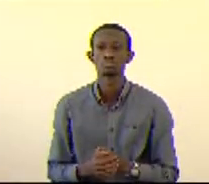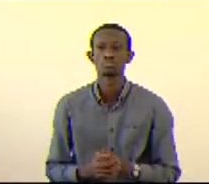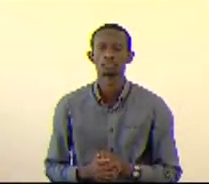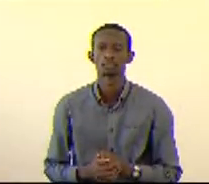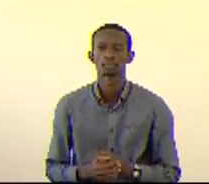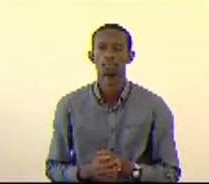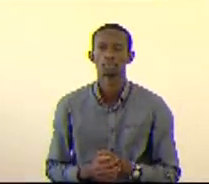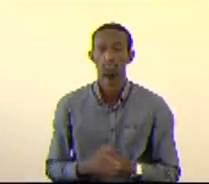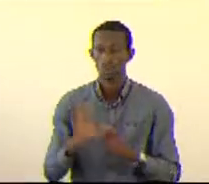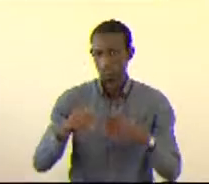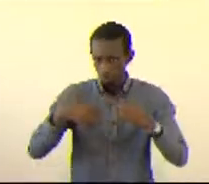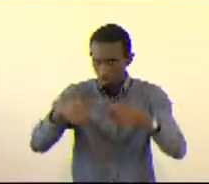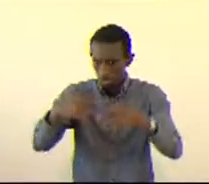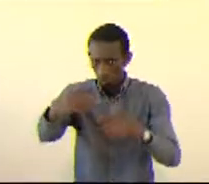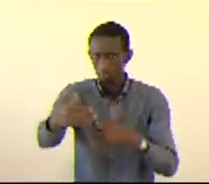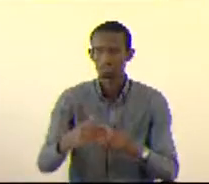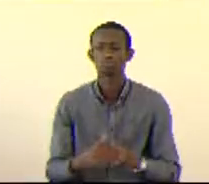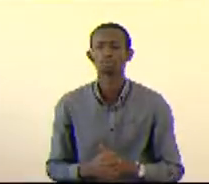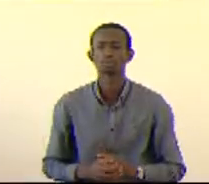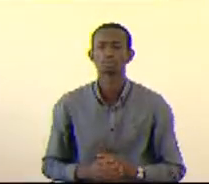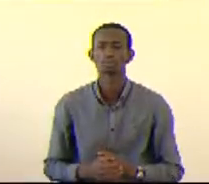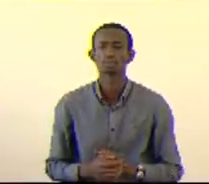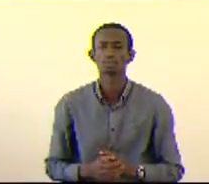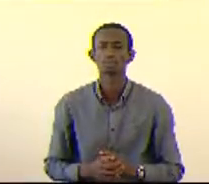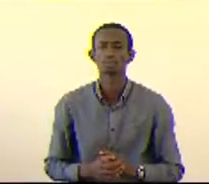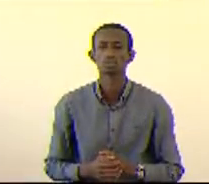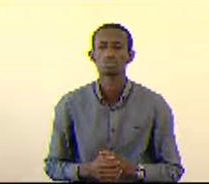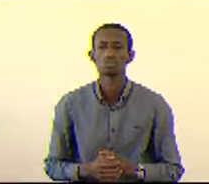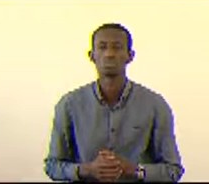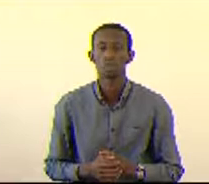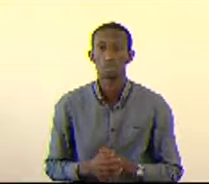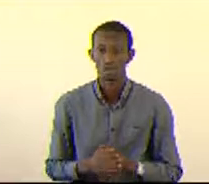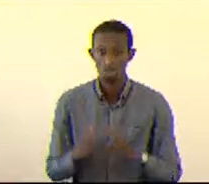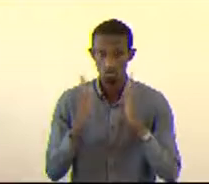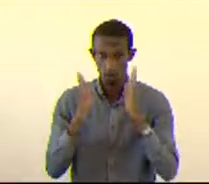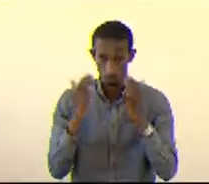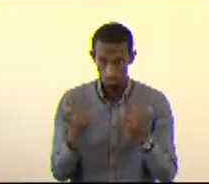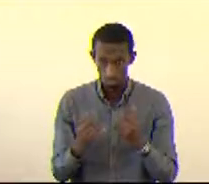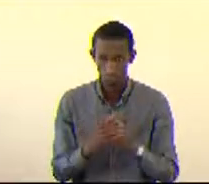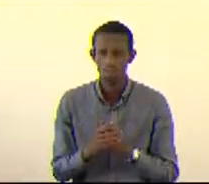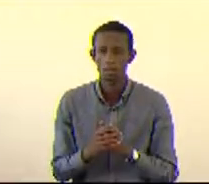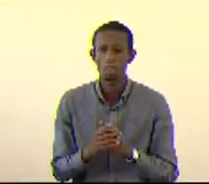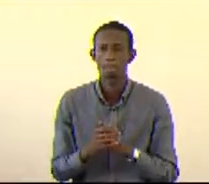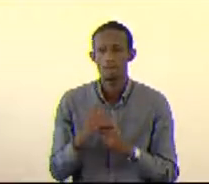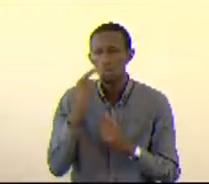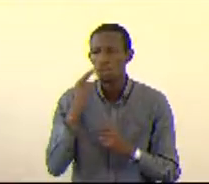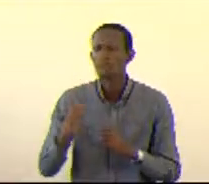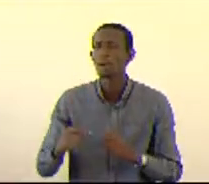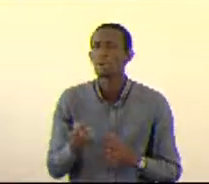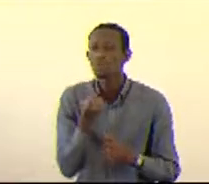So let's move ahead. Our main target today is looking at the heating curve